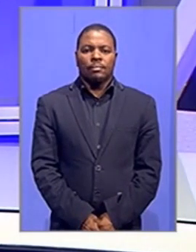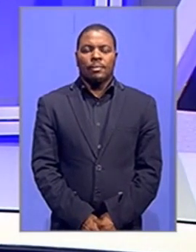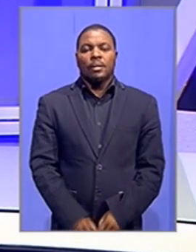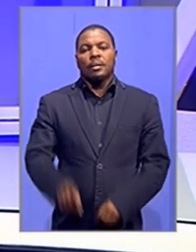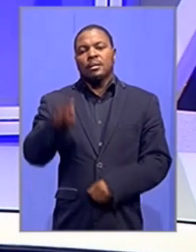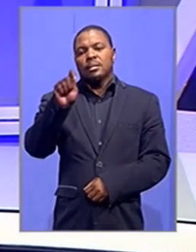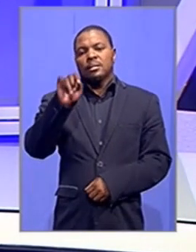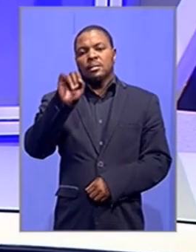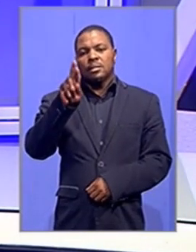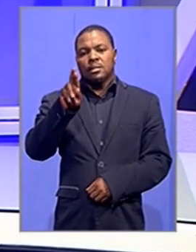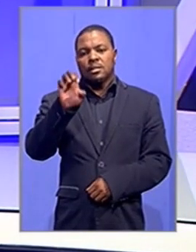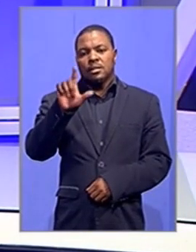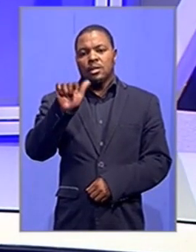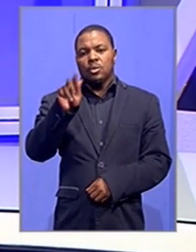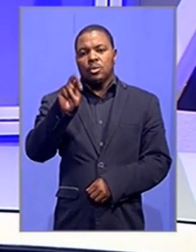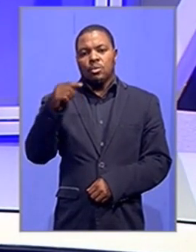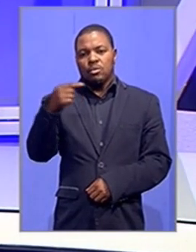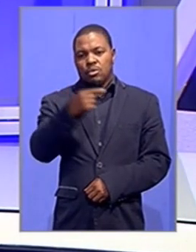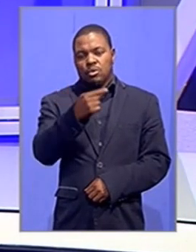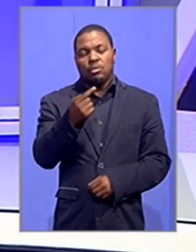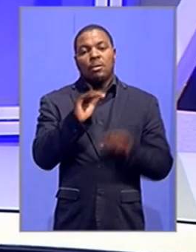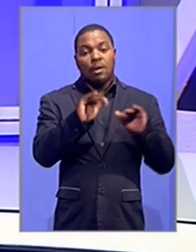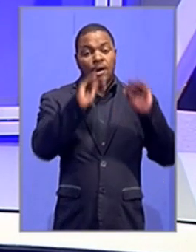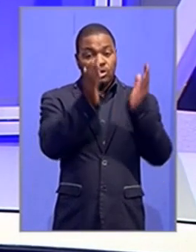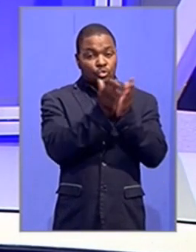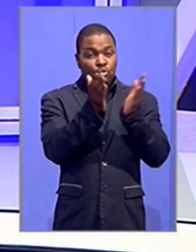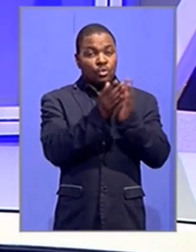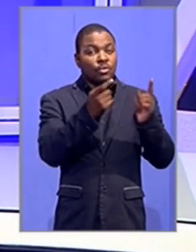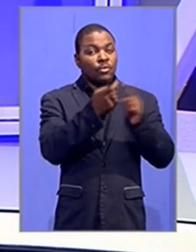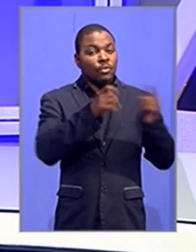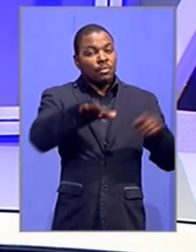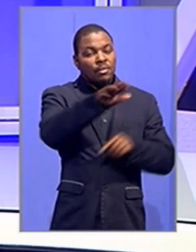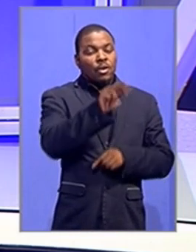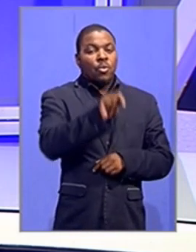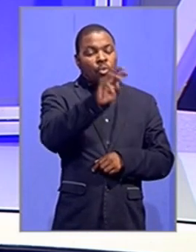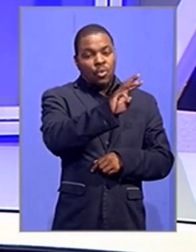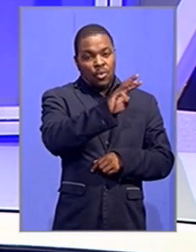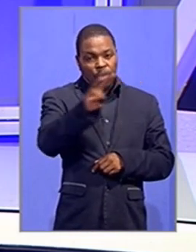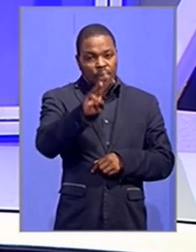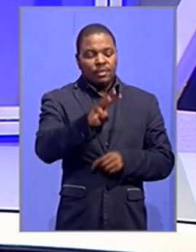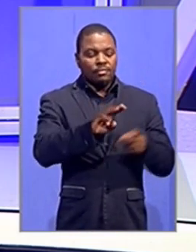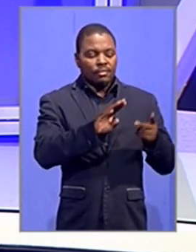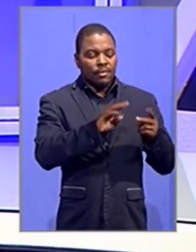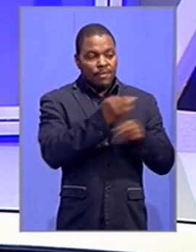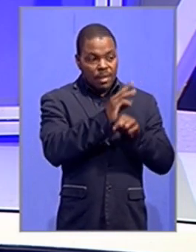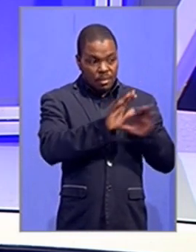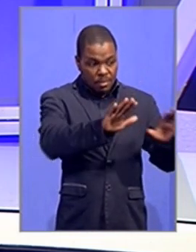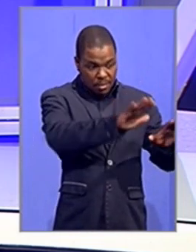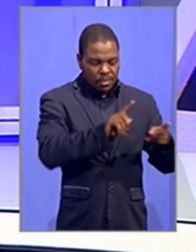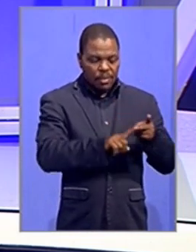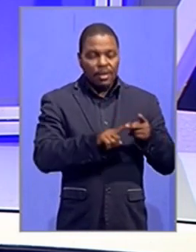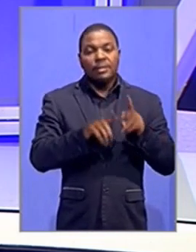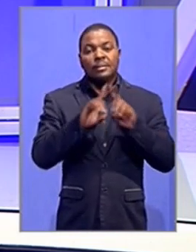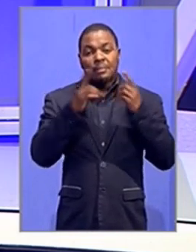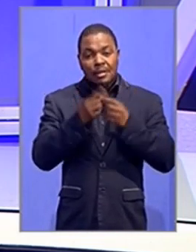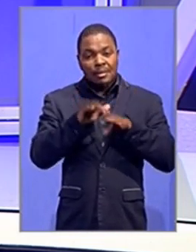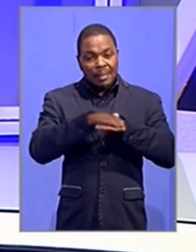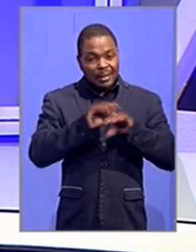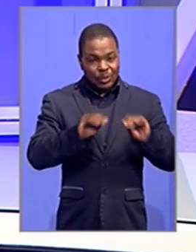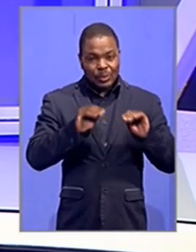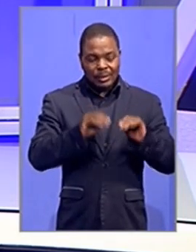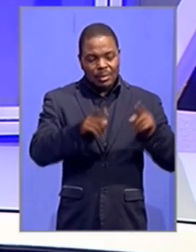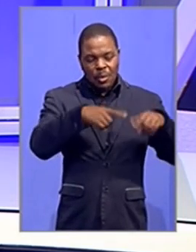Batsadi ba barutwana ba sekolo sa secondary sa Tirelong kwa ntlenyana ga Kroondal kwa bokoni bophirima ga mmogo le lefapha la thuto ga ba ise ba fitlhelele